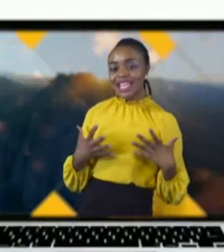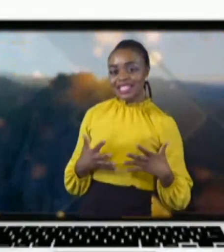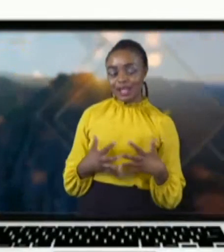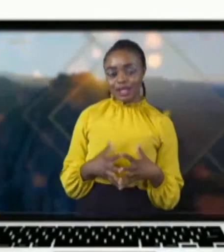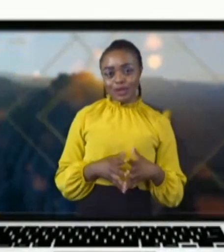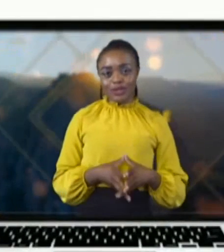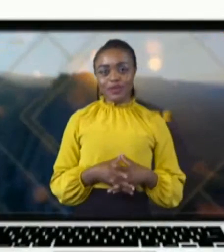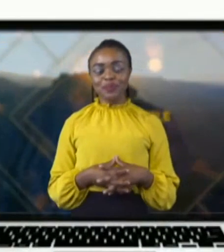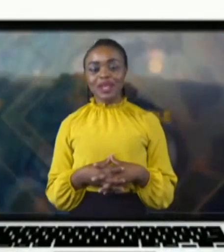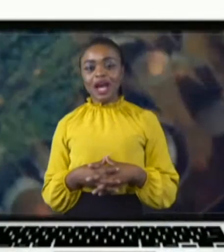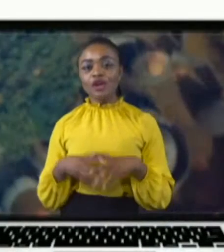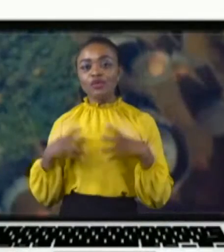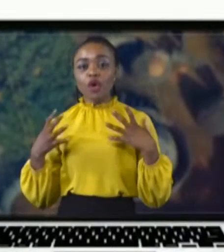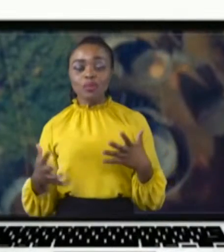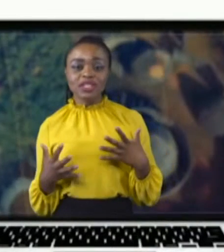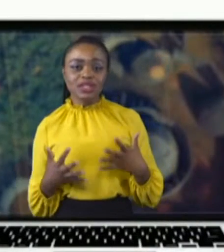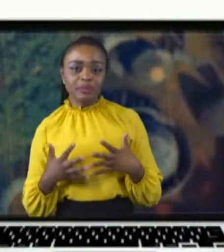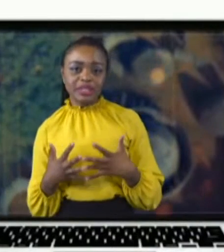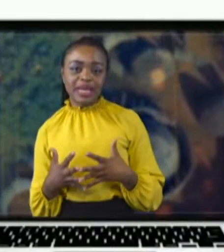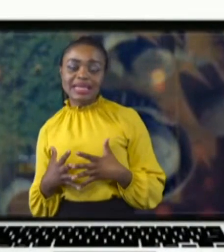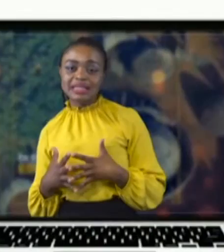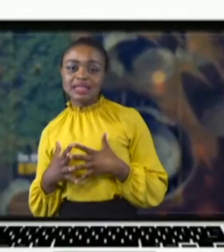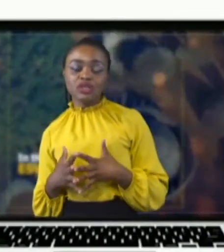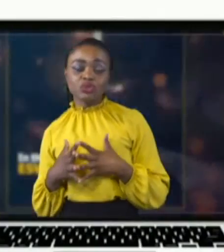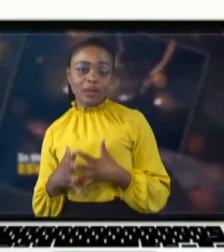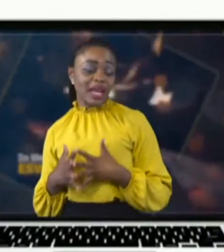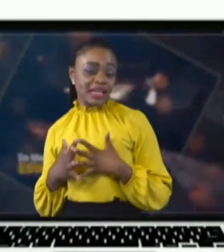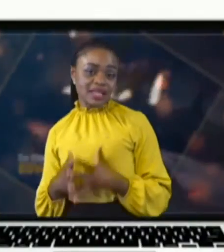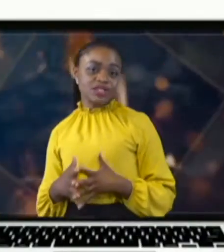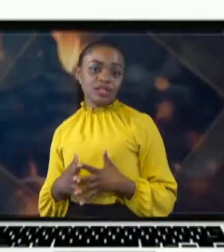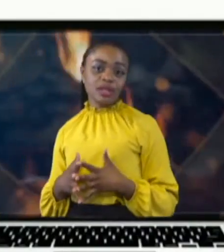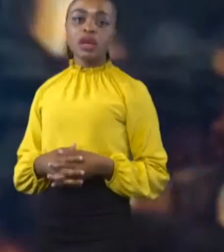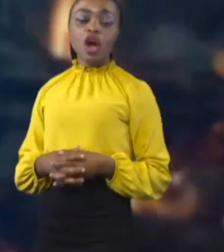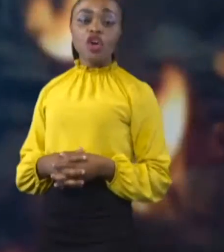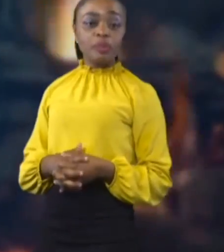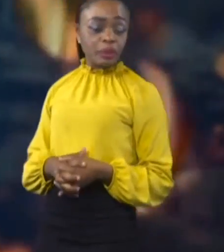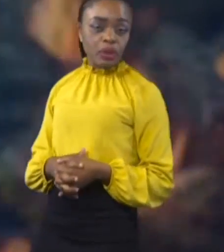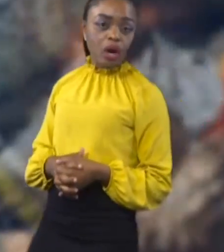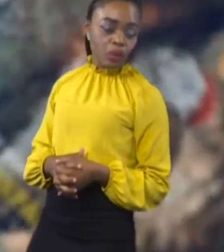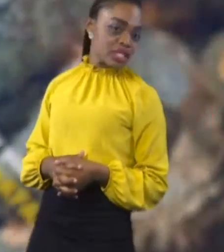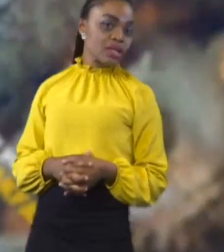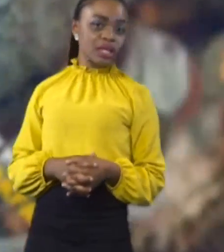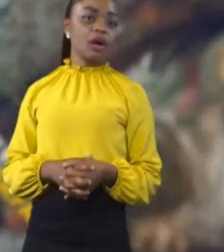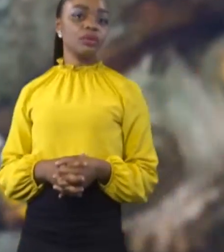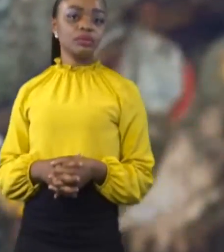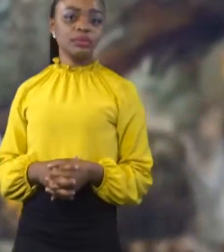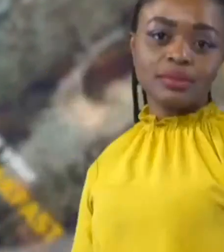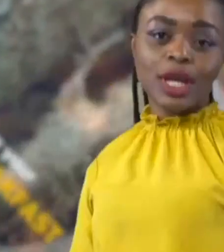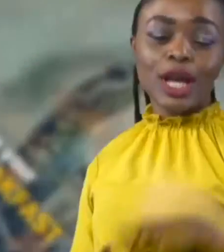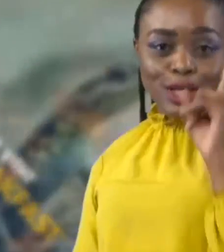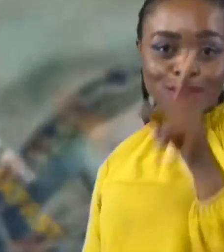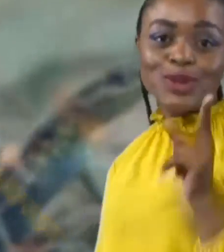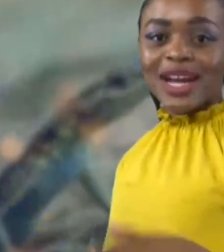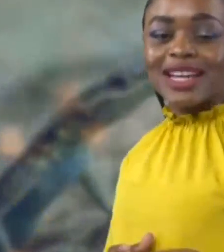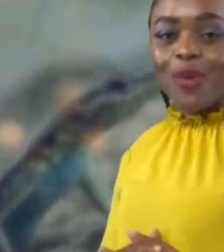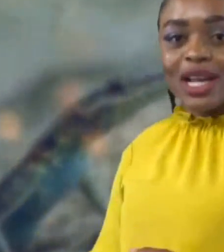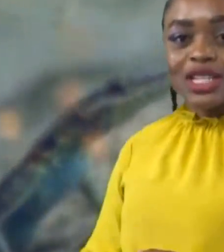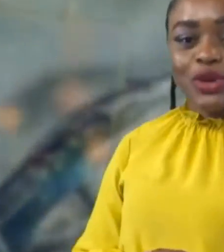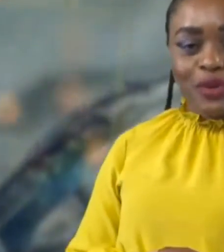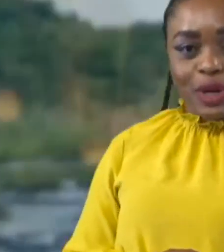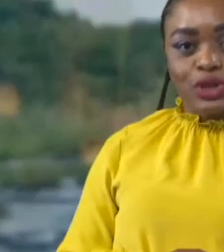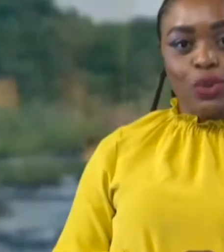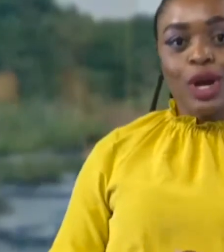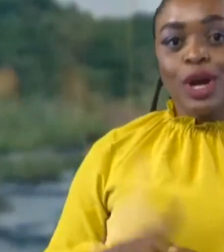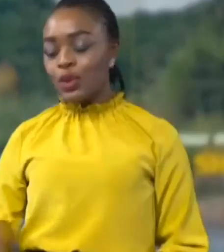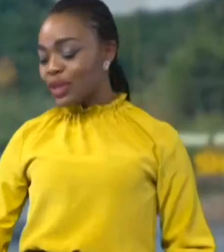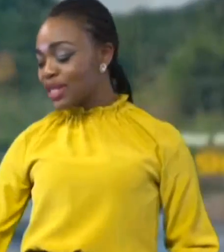With the change in technology, out-of-home digital media is designed to grab the attention of people who are always on the go. You can now watch